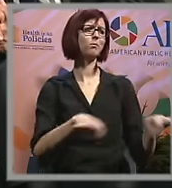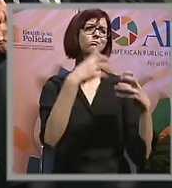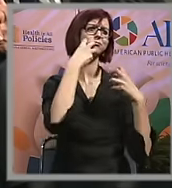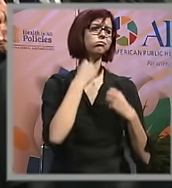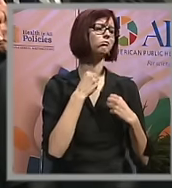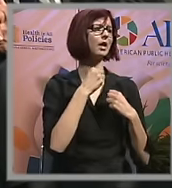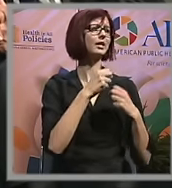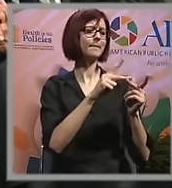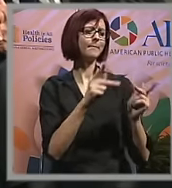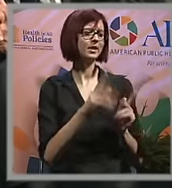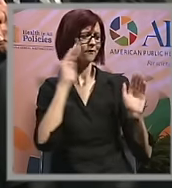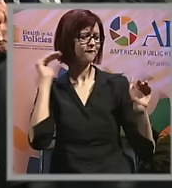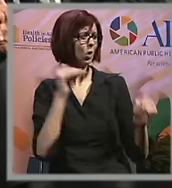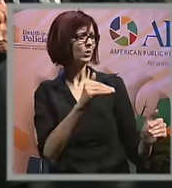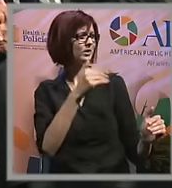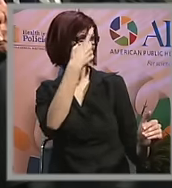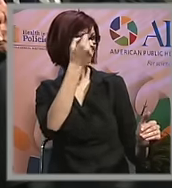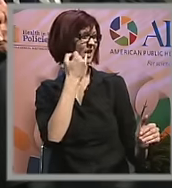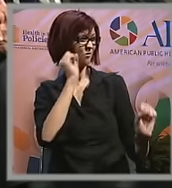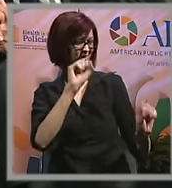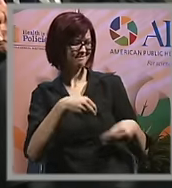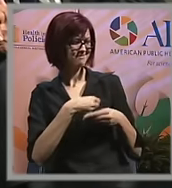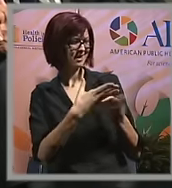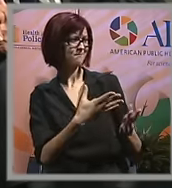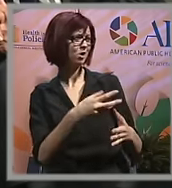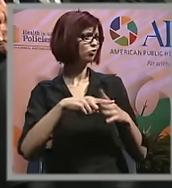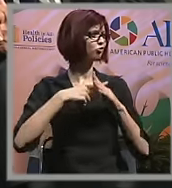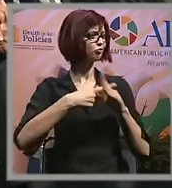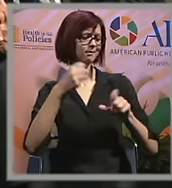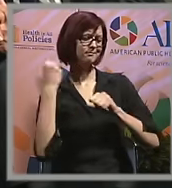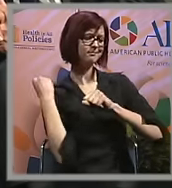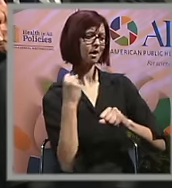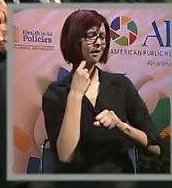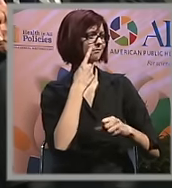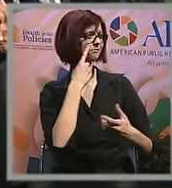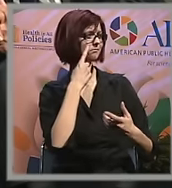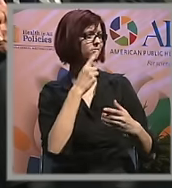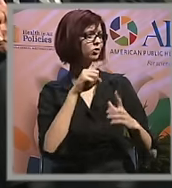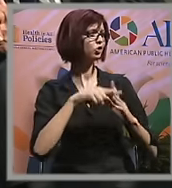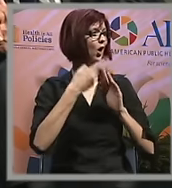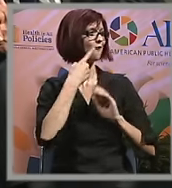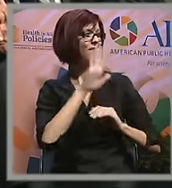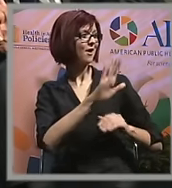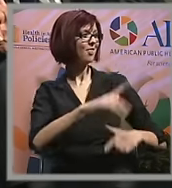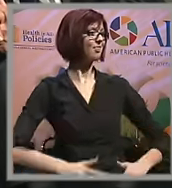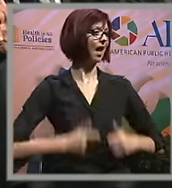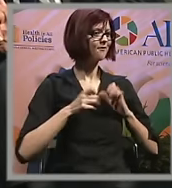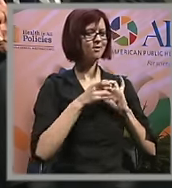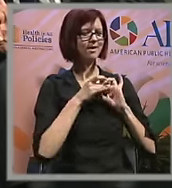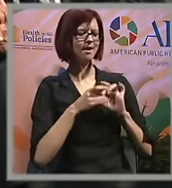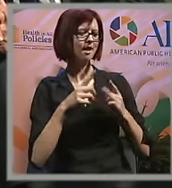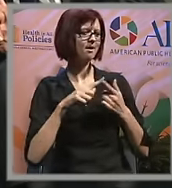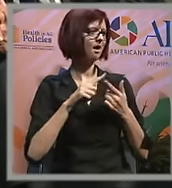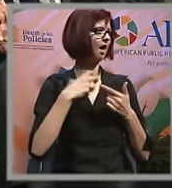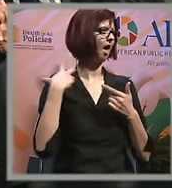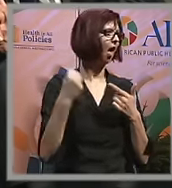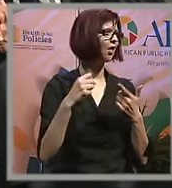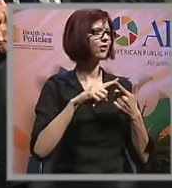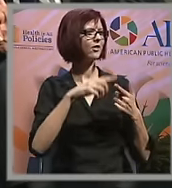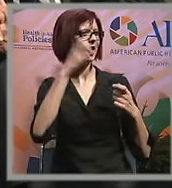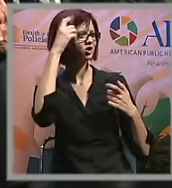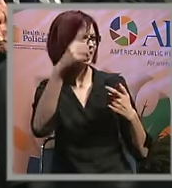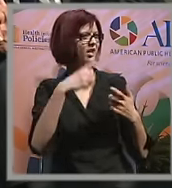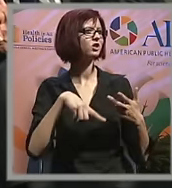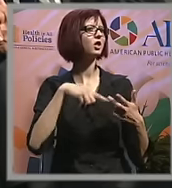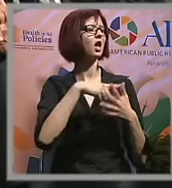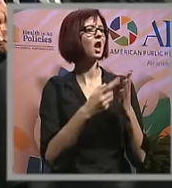a place to focus, because if we can give them a strong start to their life in terms of health, education, and other core